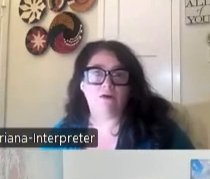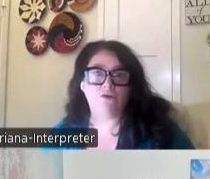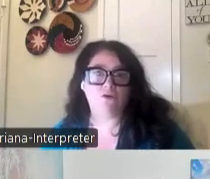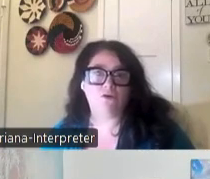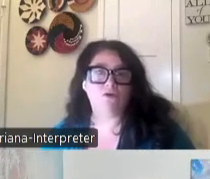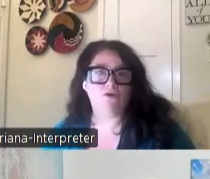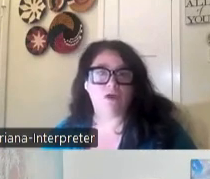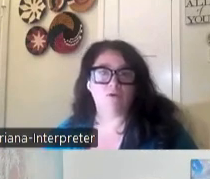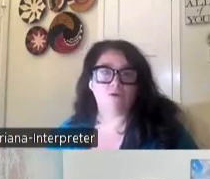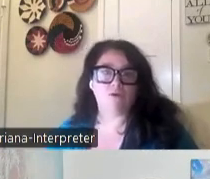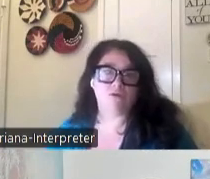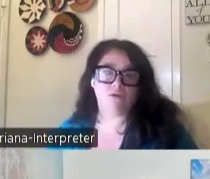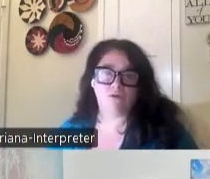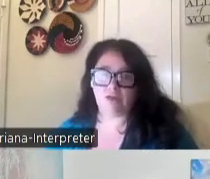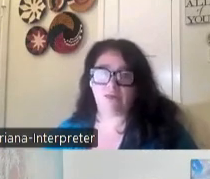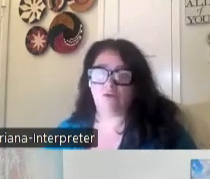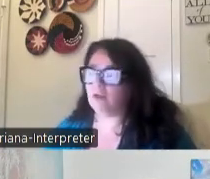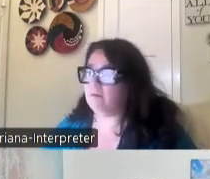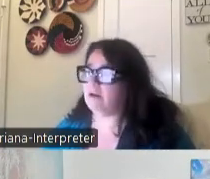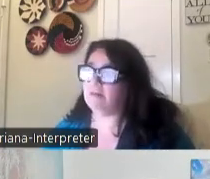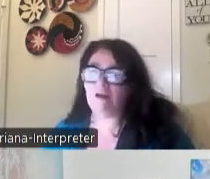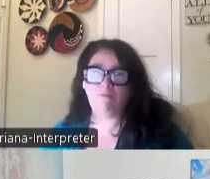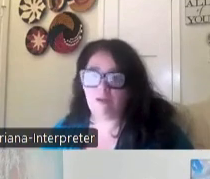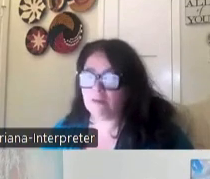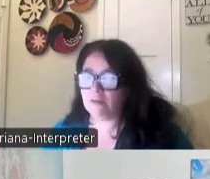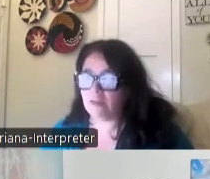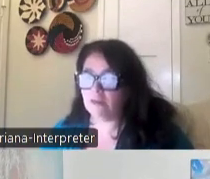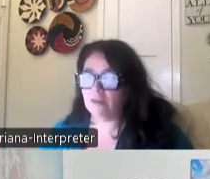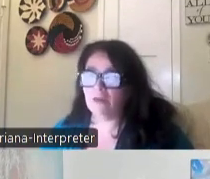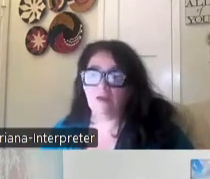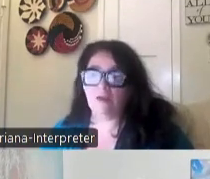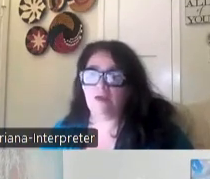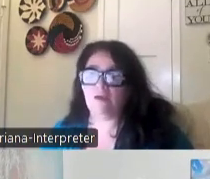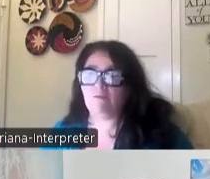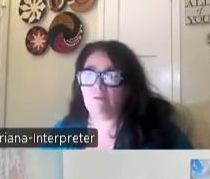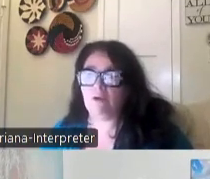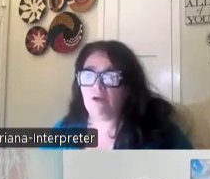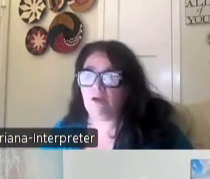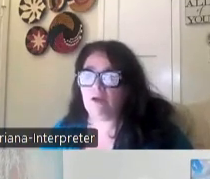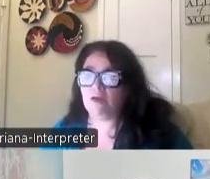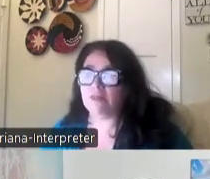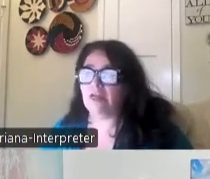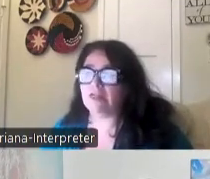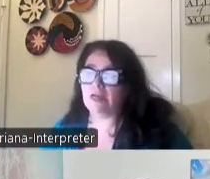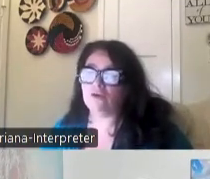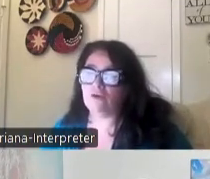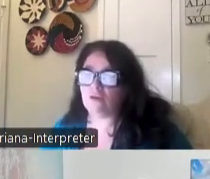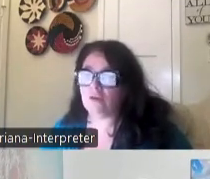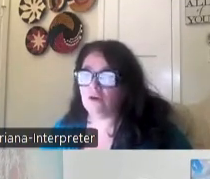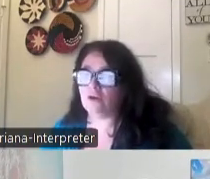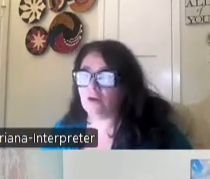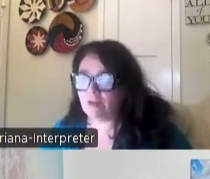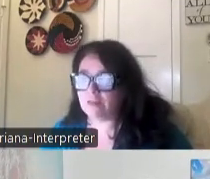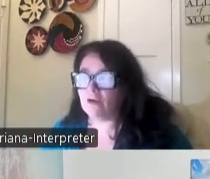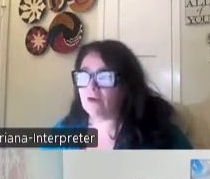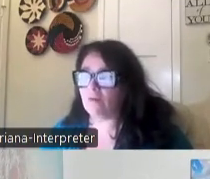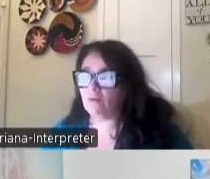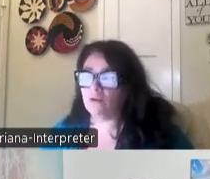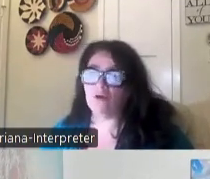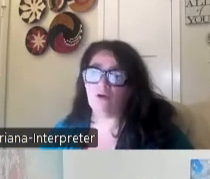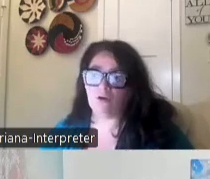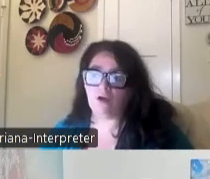global increases in these rapid transitions between extremely wet and extremely dry conditions that we called hydroclimate